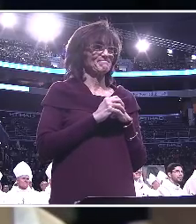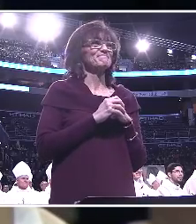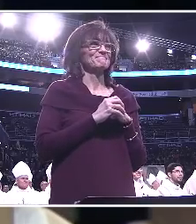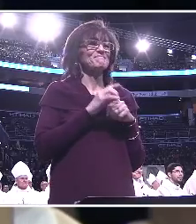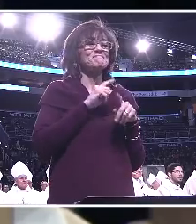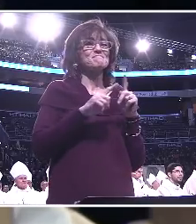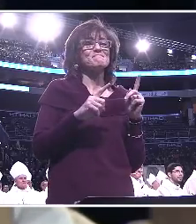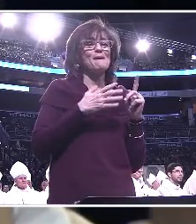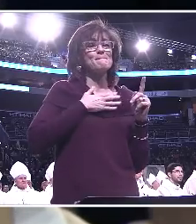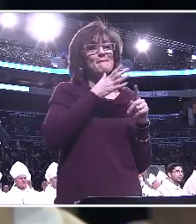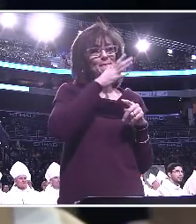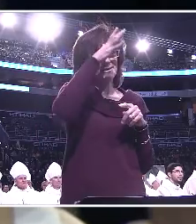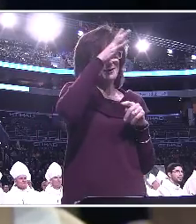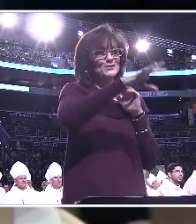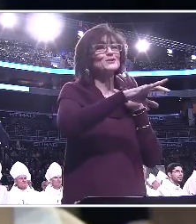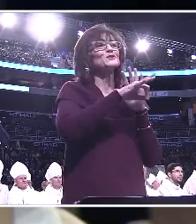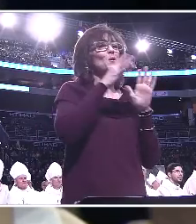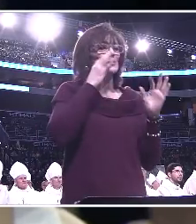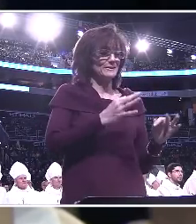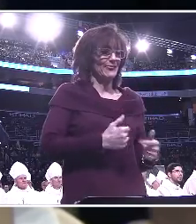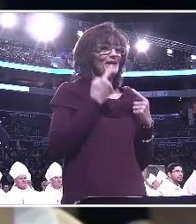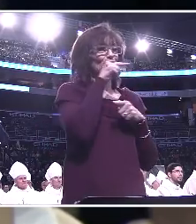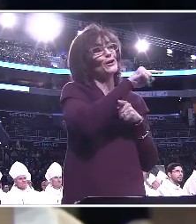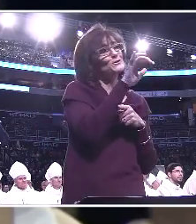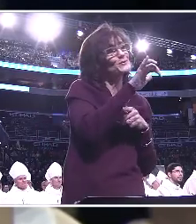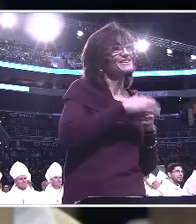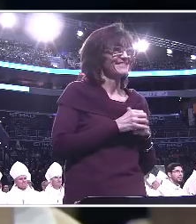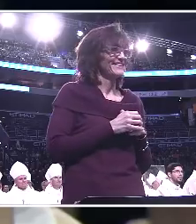But my parents chose life for her too. They chose life for her too.